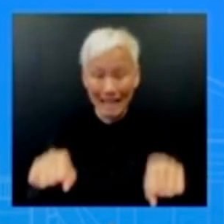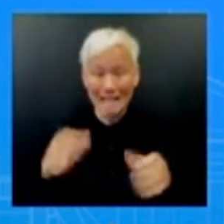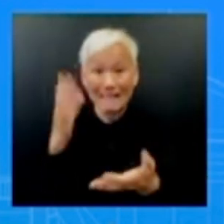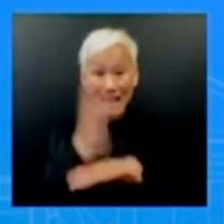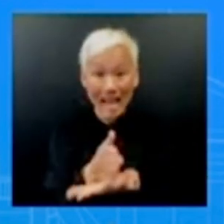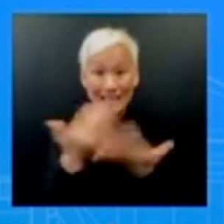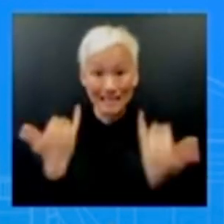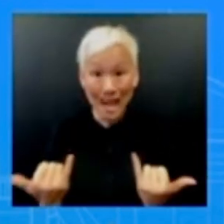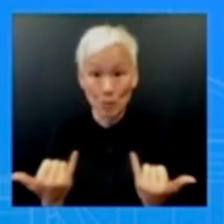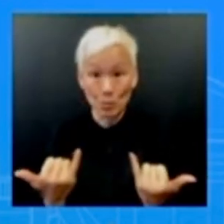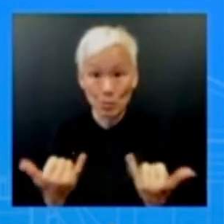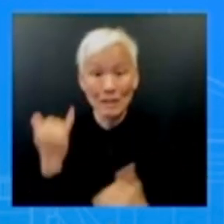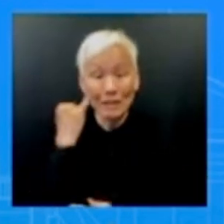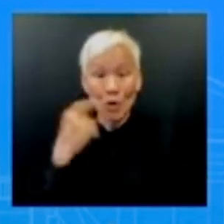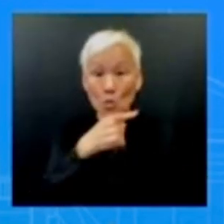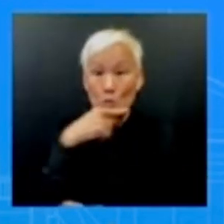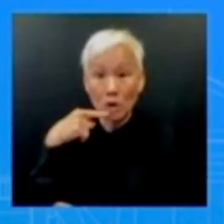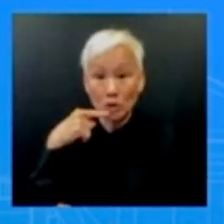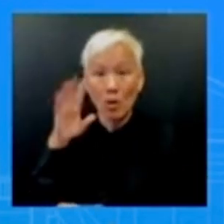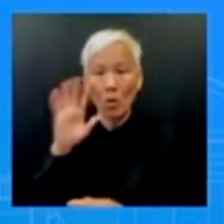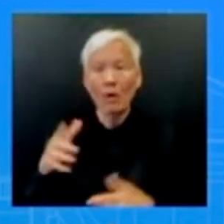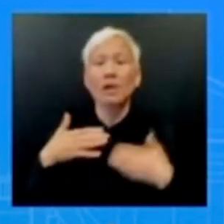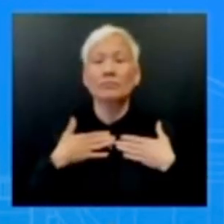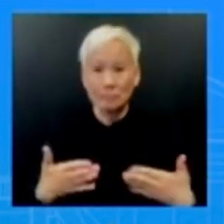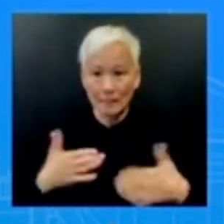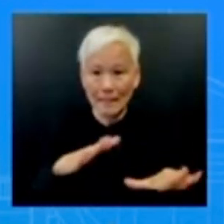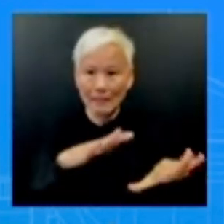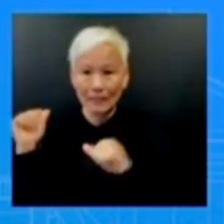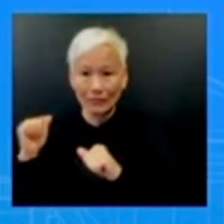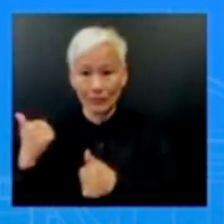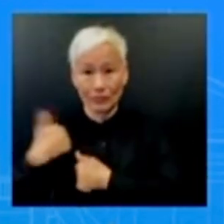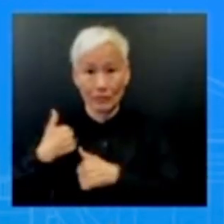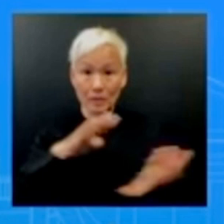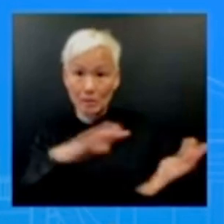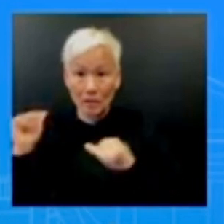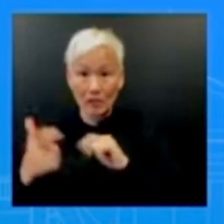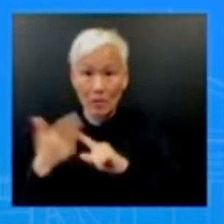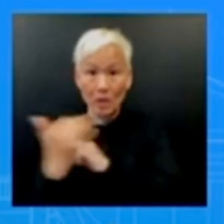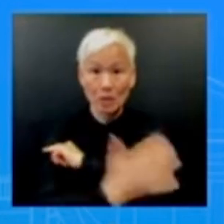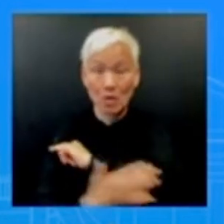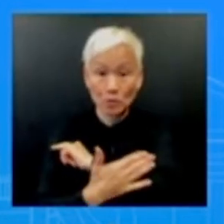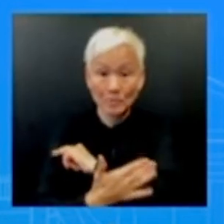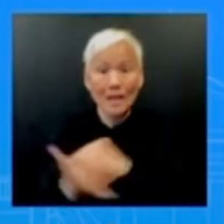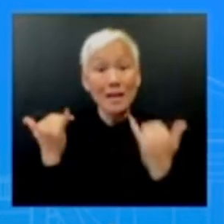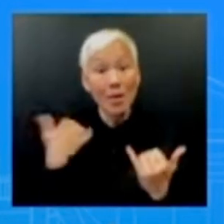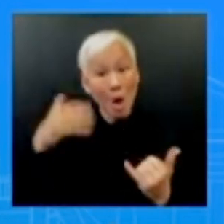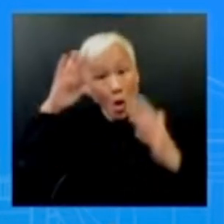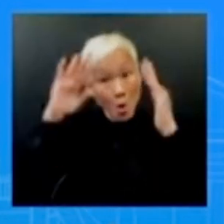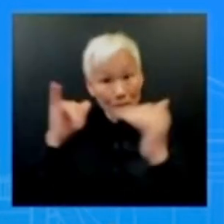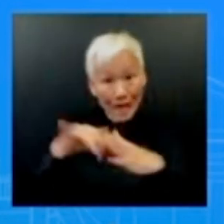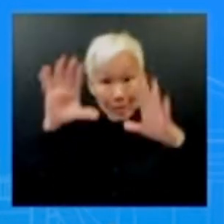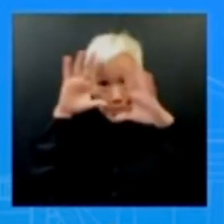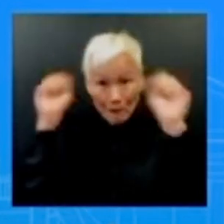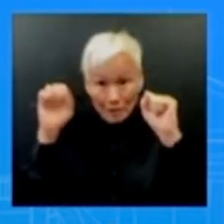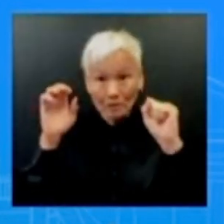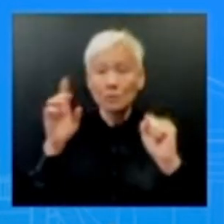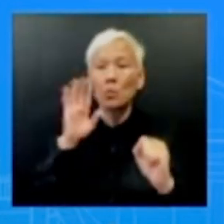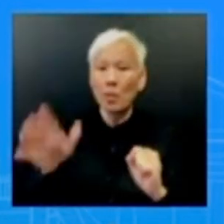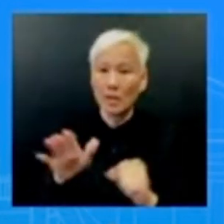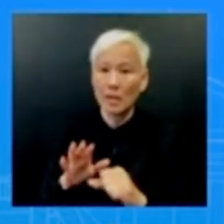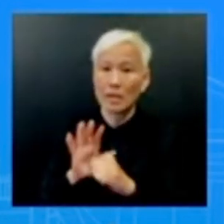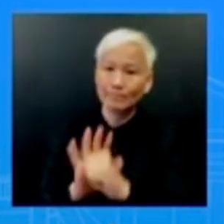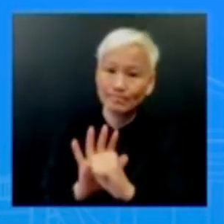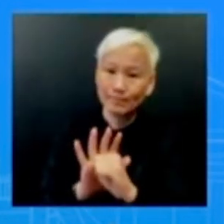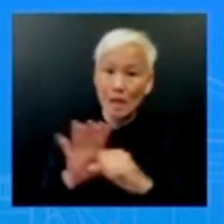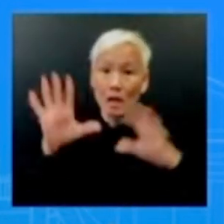its troops from the country. We hope the President Xi will press President Putin to cease bombing Ukrainian cities, hospitals, and